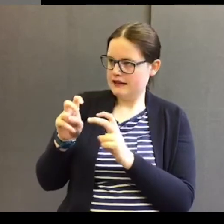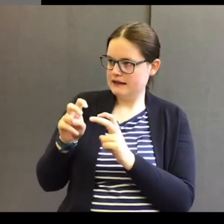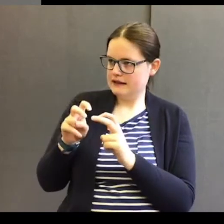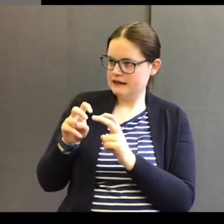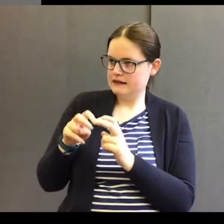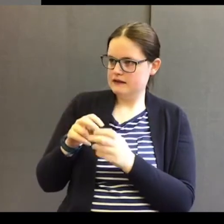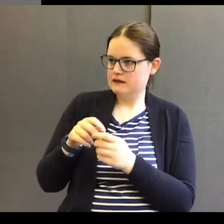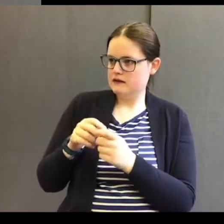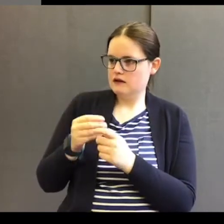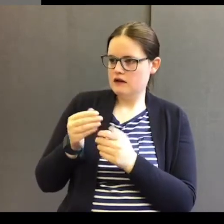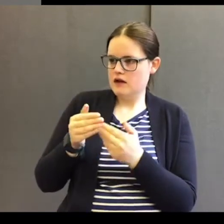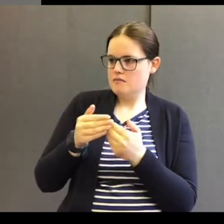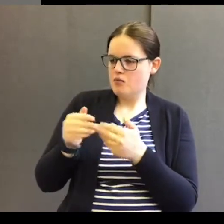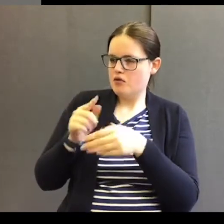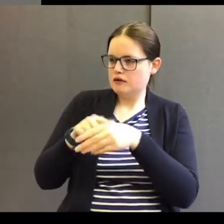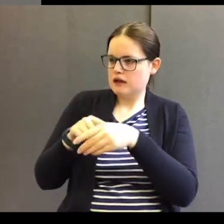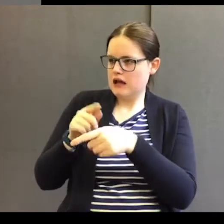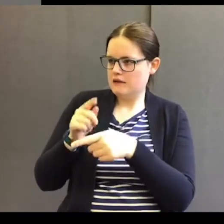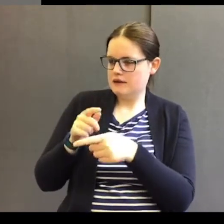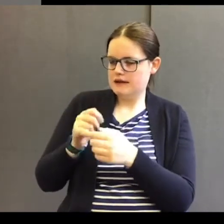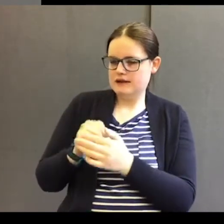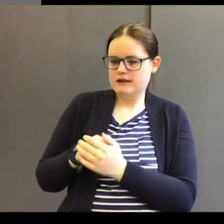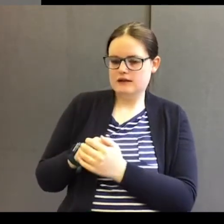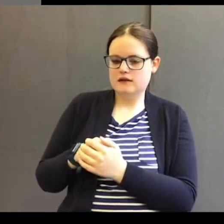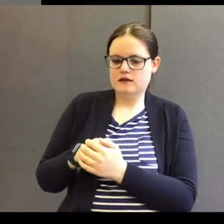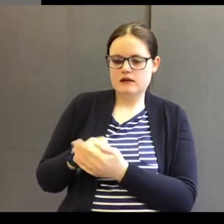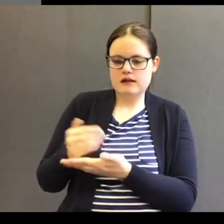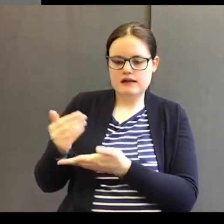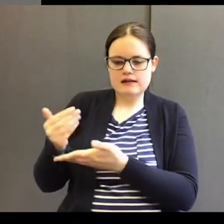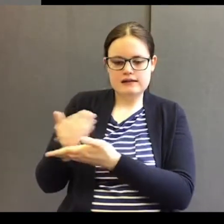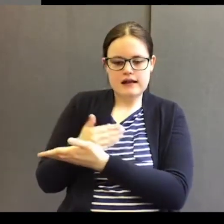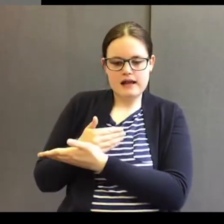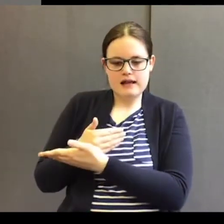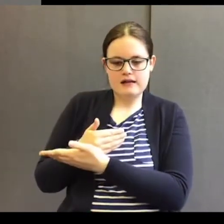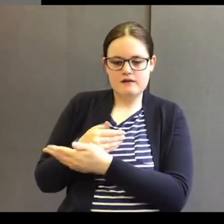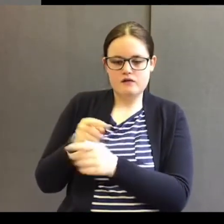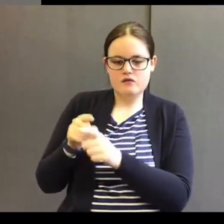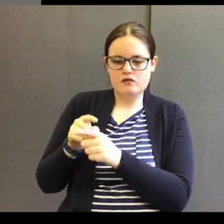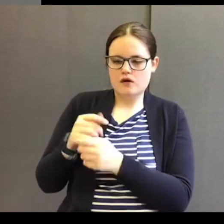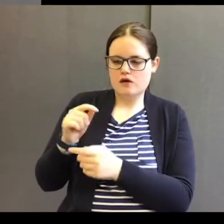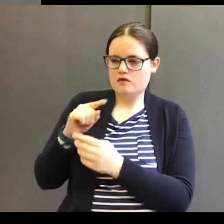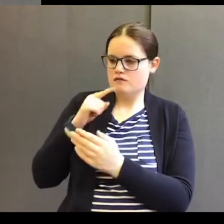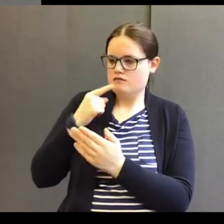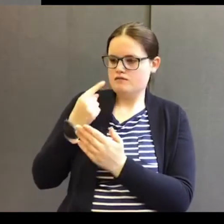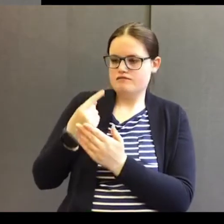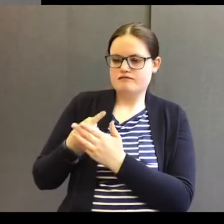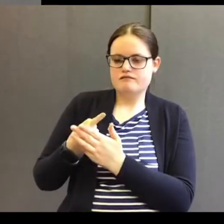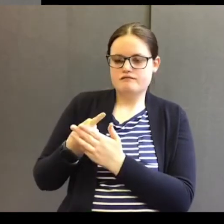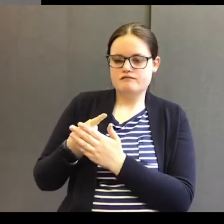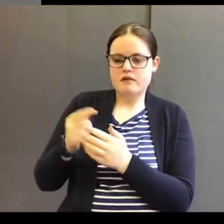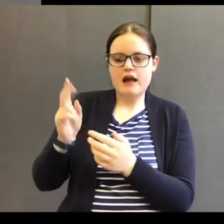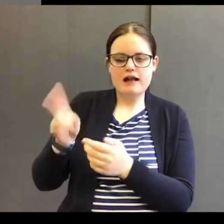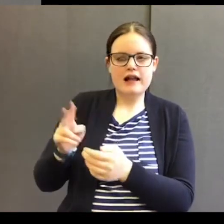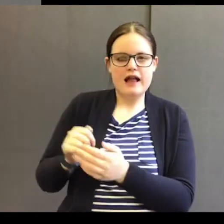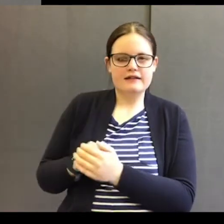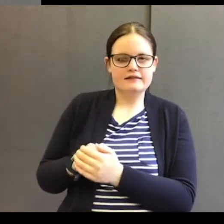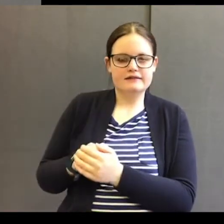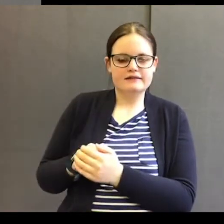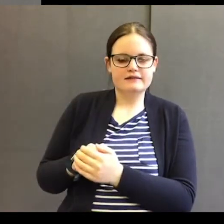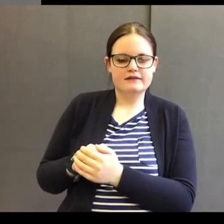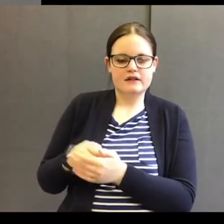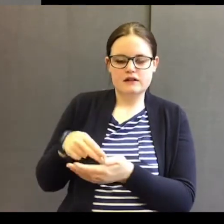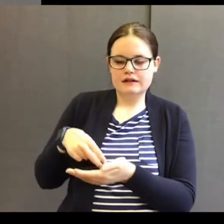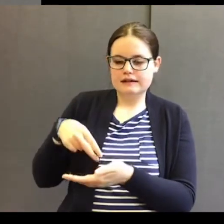third heading, we shall spend a bit more time on this. Delivered and commissioned